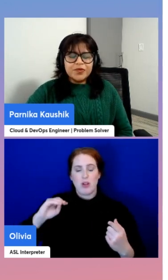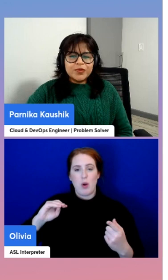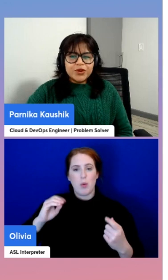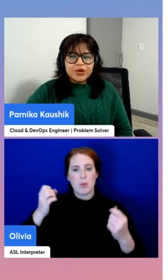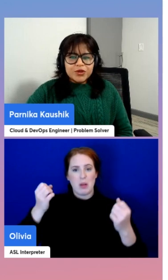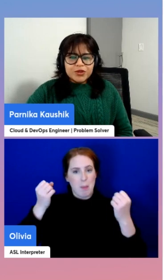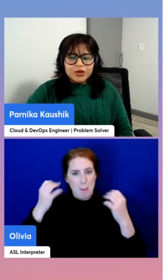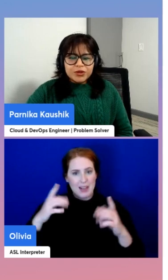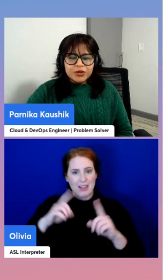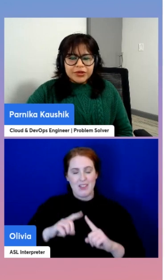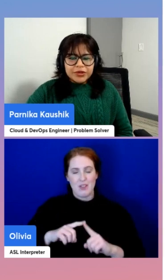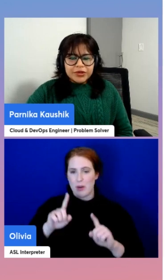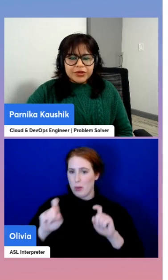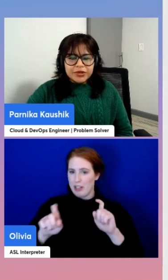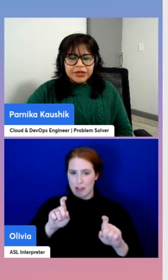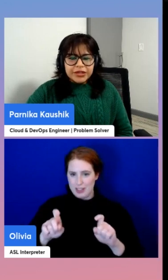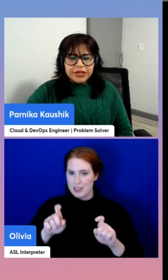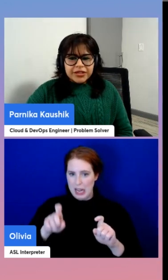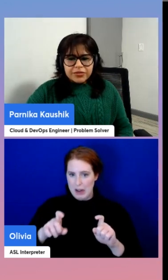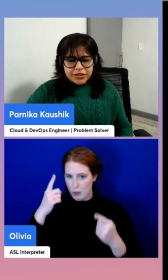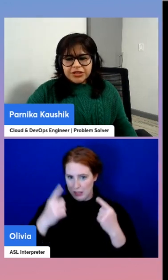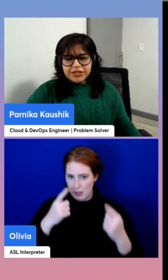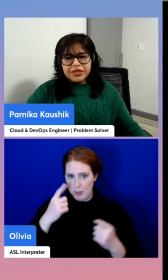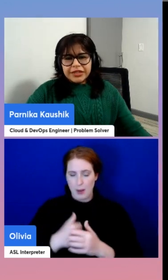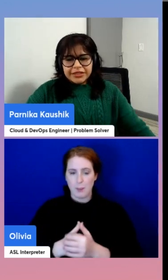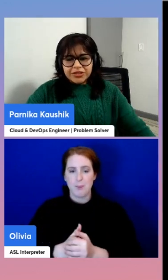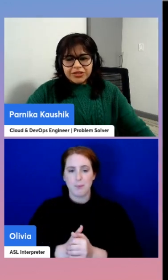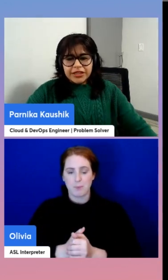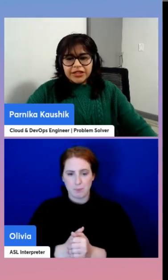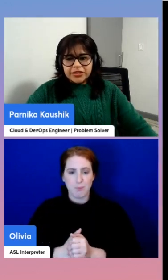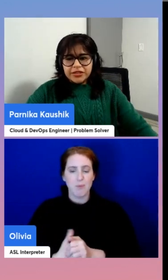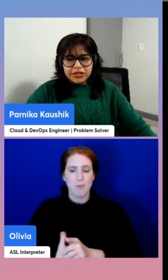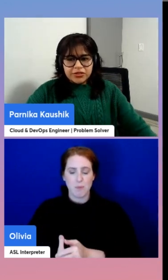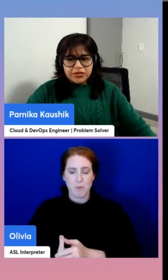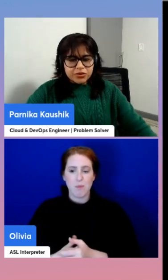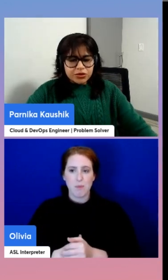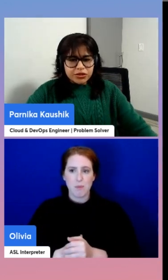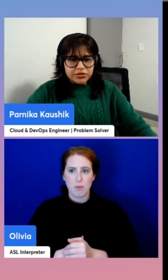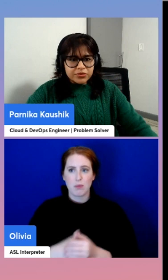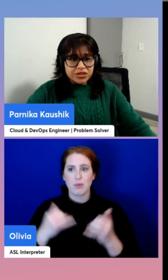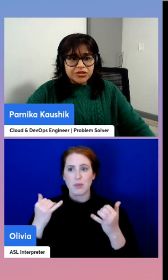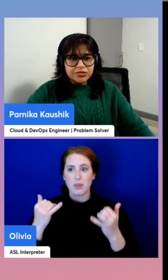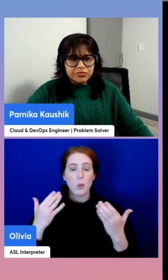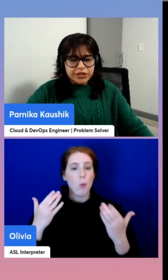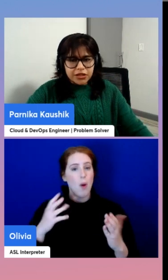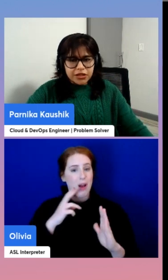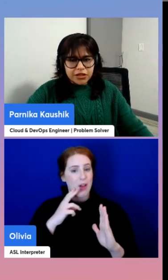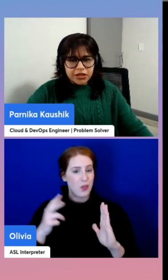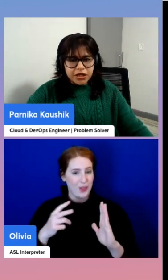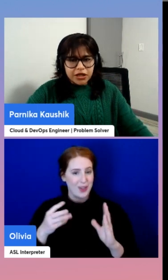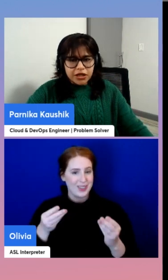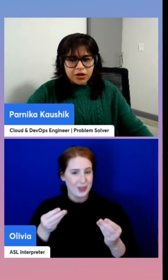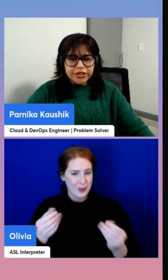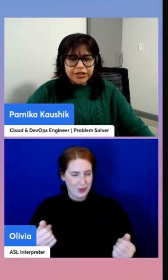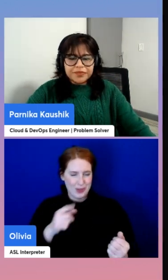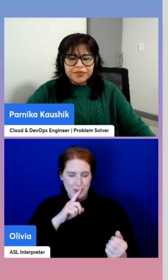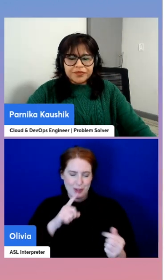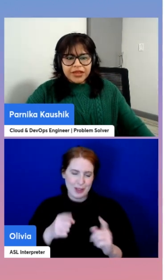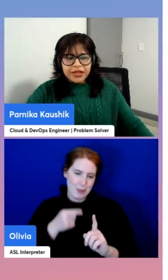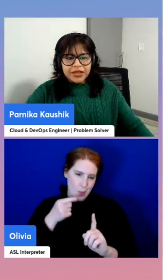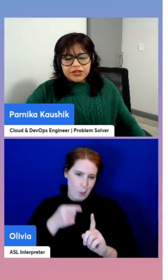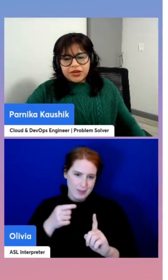answer. So, with those questions in mind, let's just take a look at the solution, which is really the whole idea of this